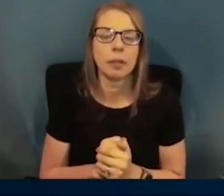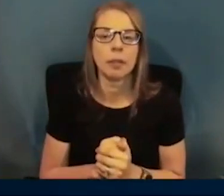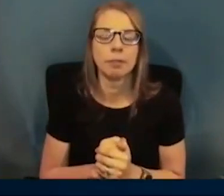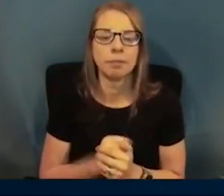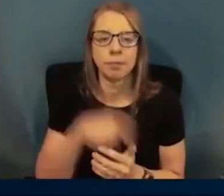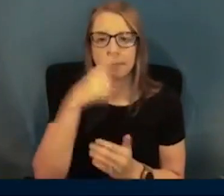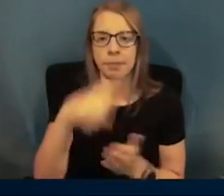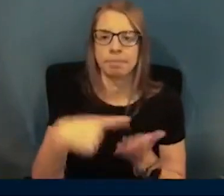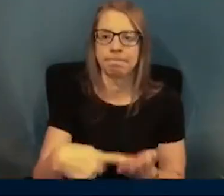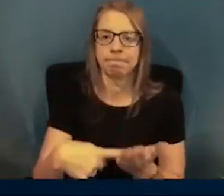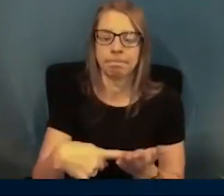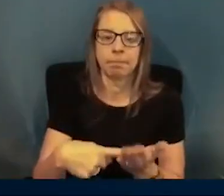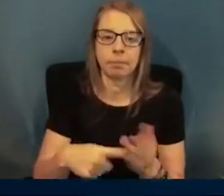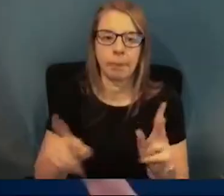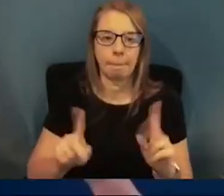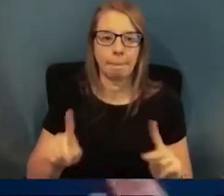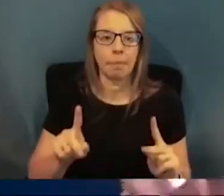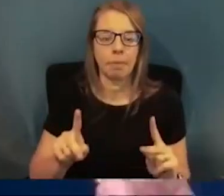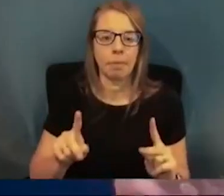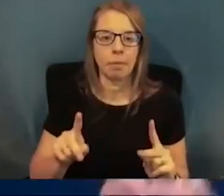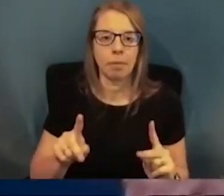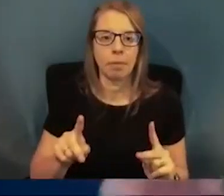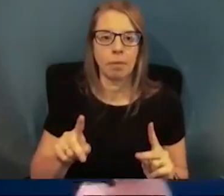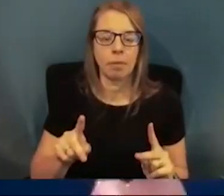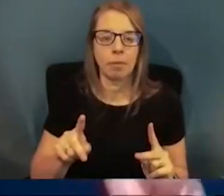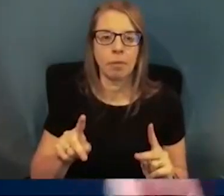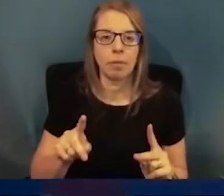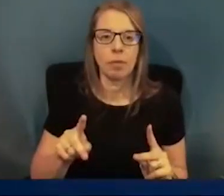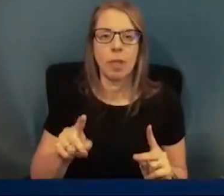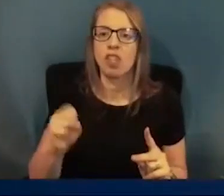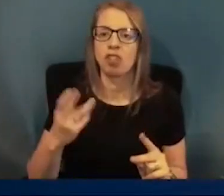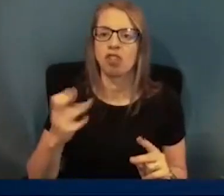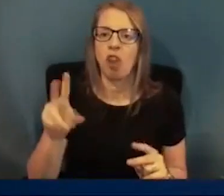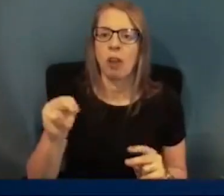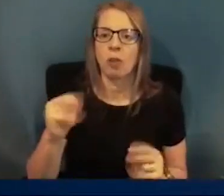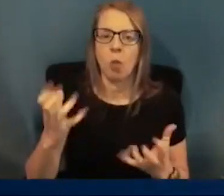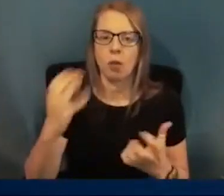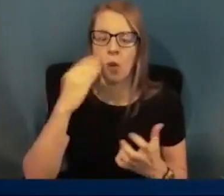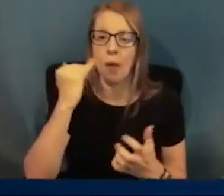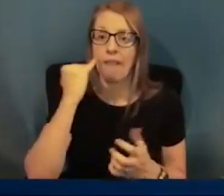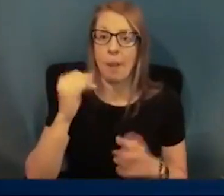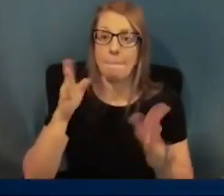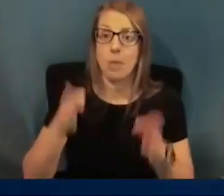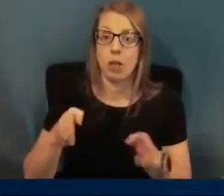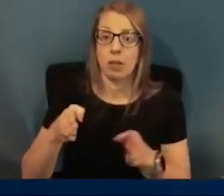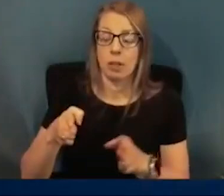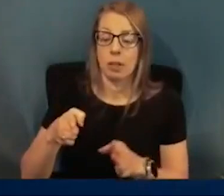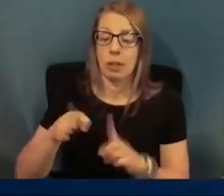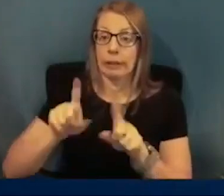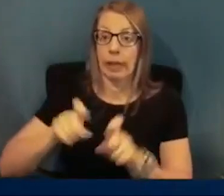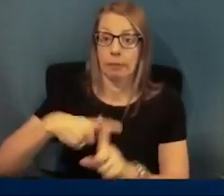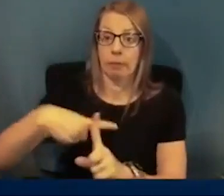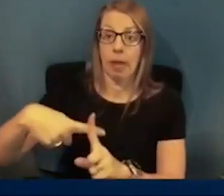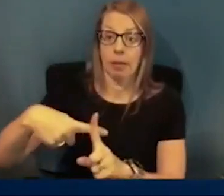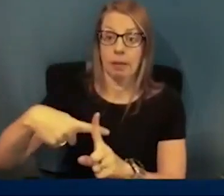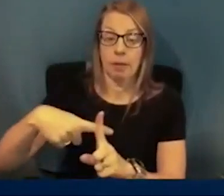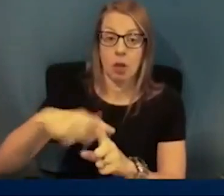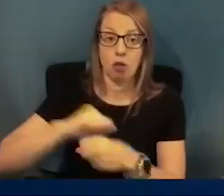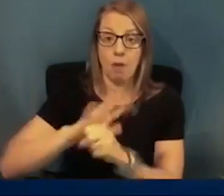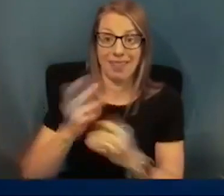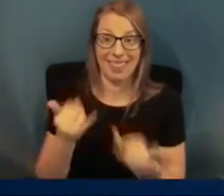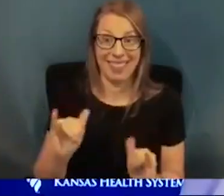people? Sean Curry wants to know if a person tests positive for COVID, is it still 10-day